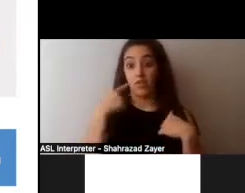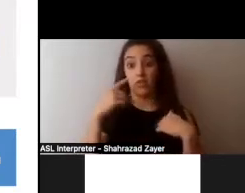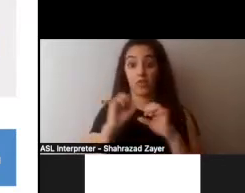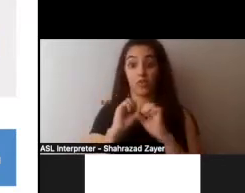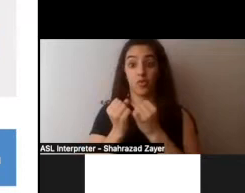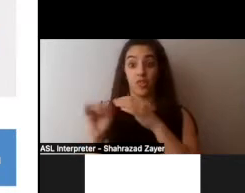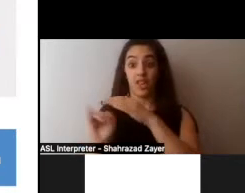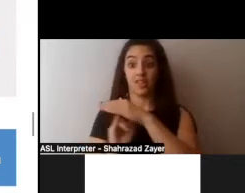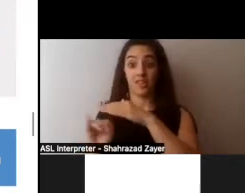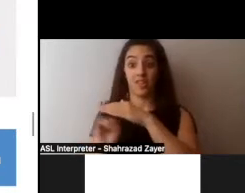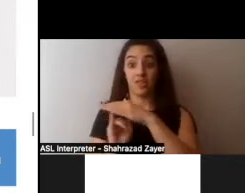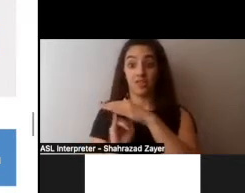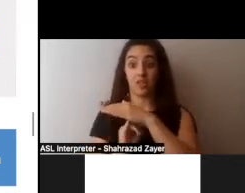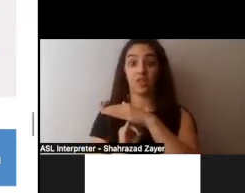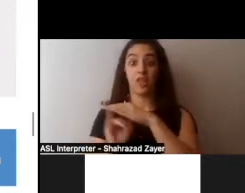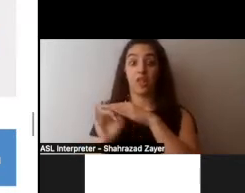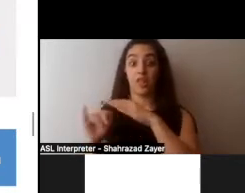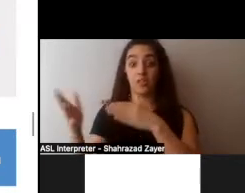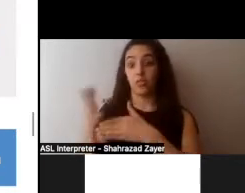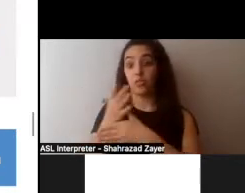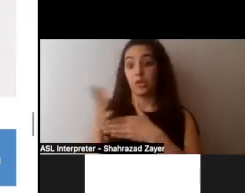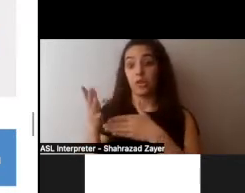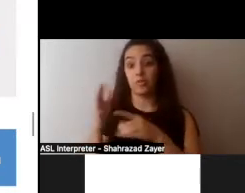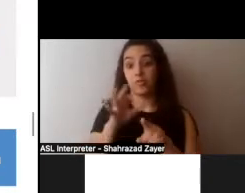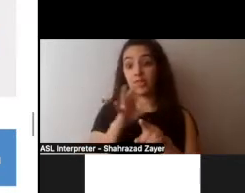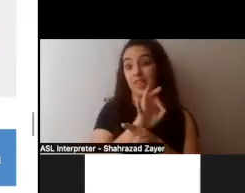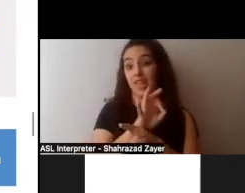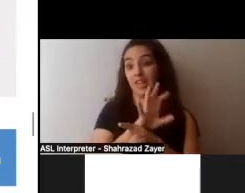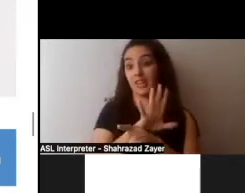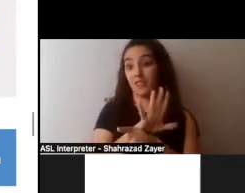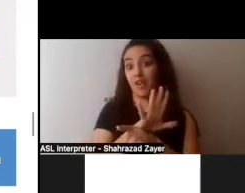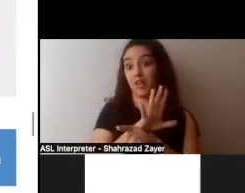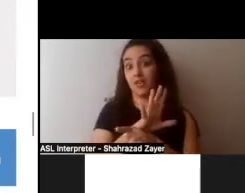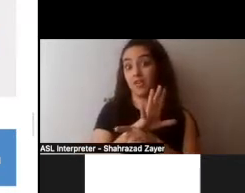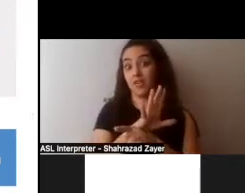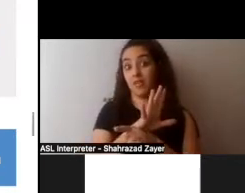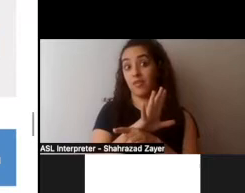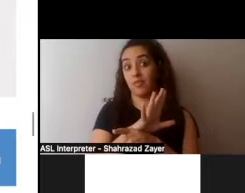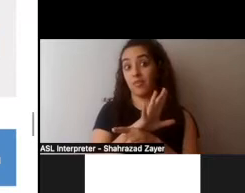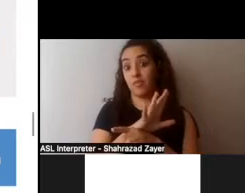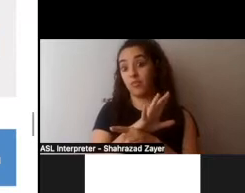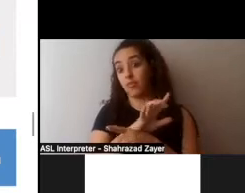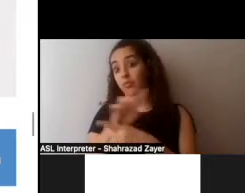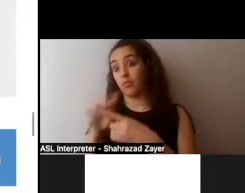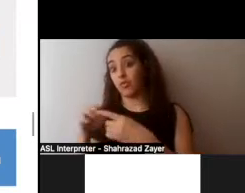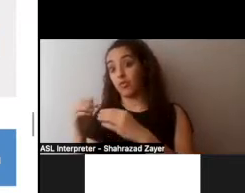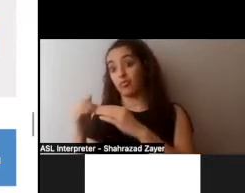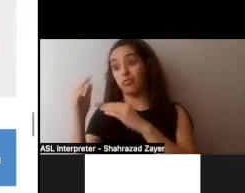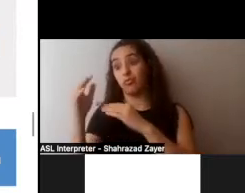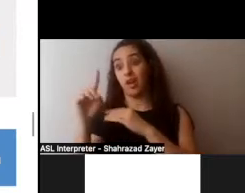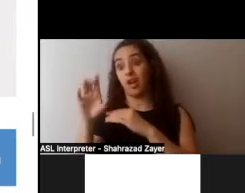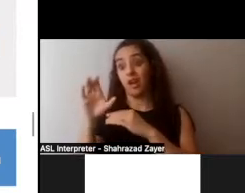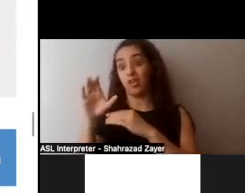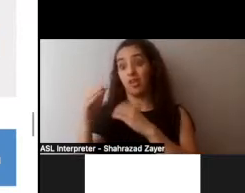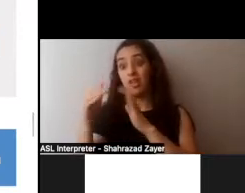is between an estimated 95 and a little over 100,000 individuals in Orange County.